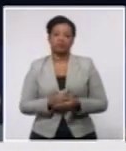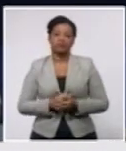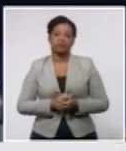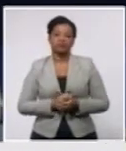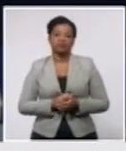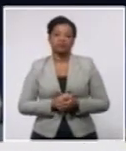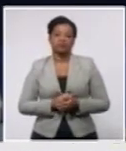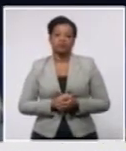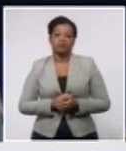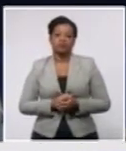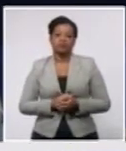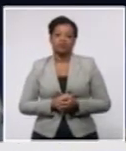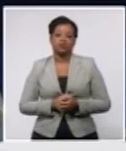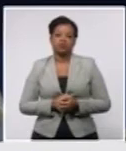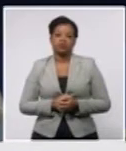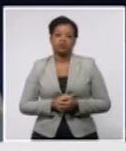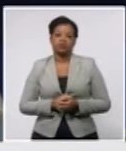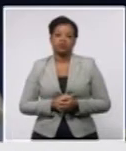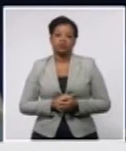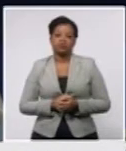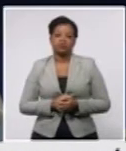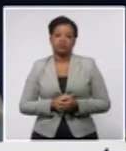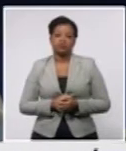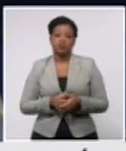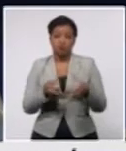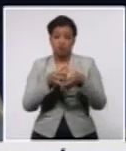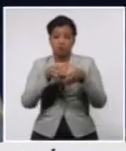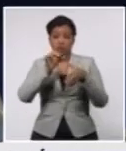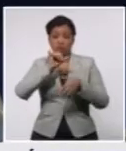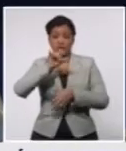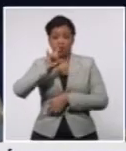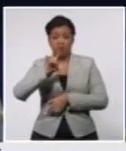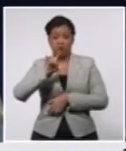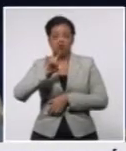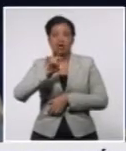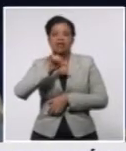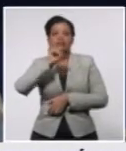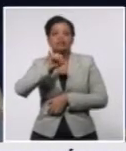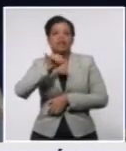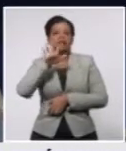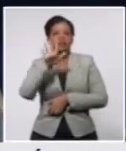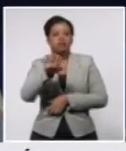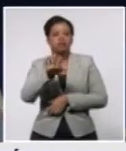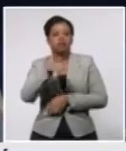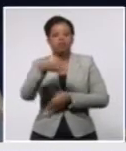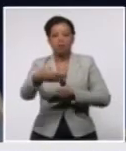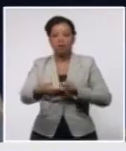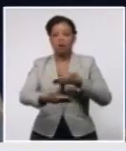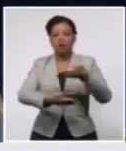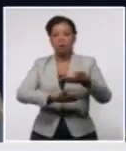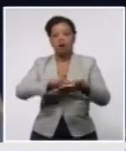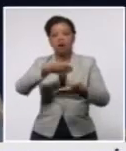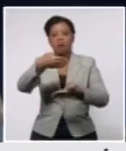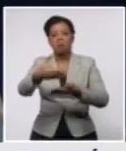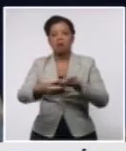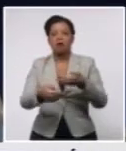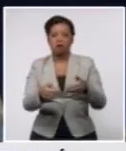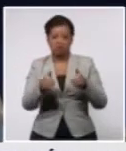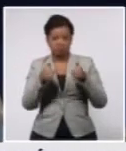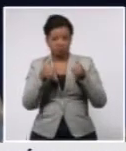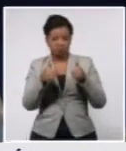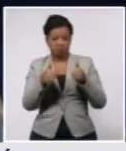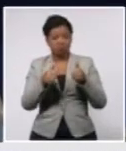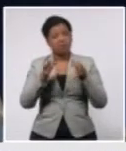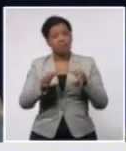condition. We always regret the death of 86 people who have died in our country due